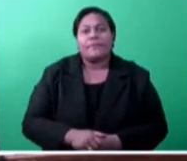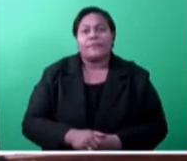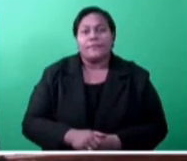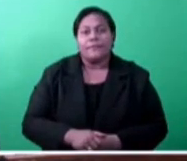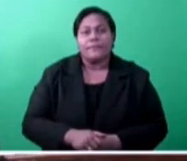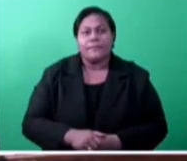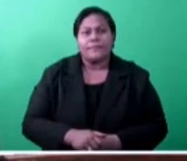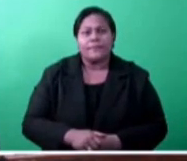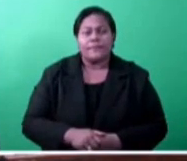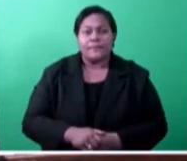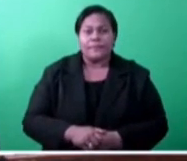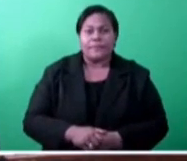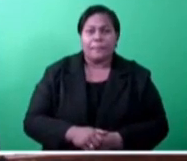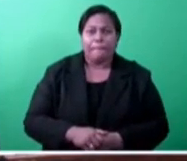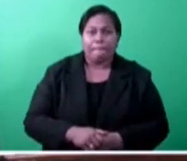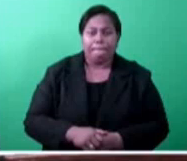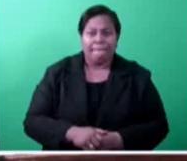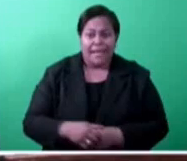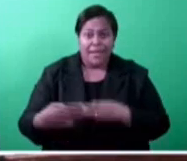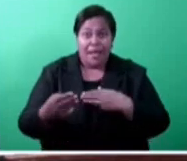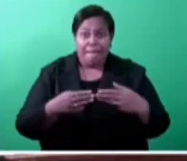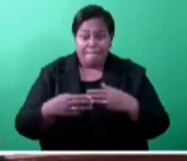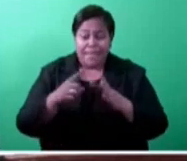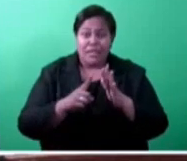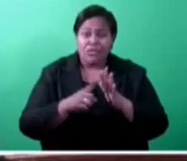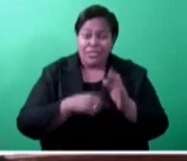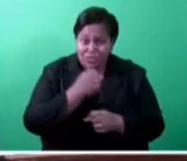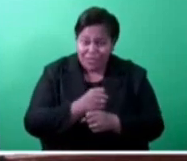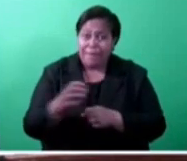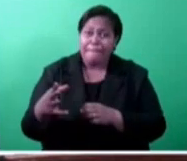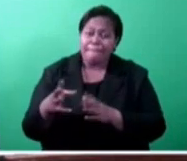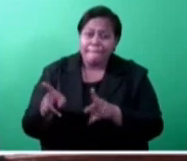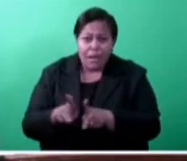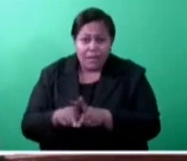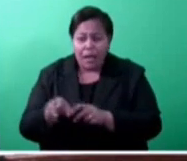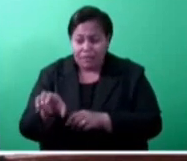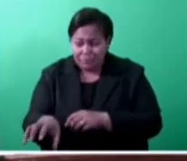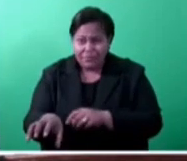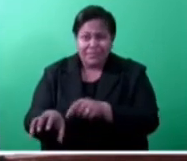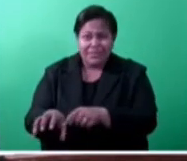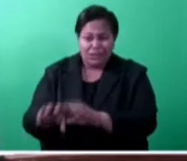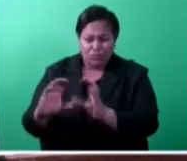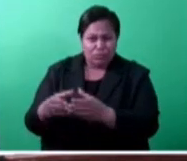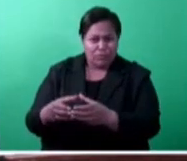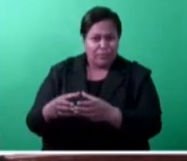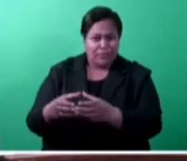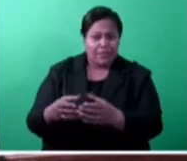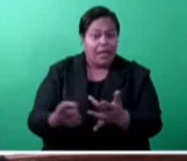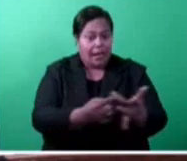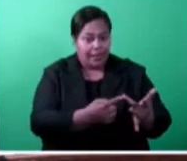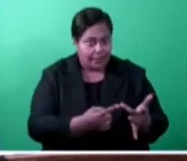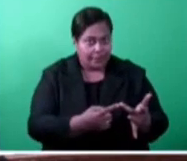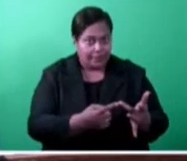Mr. Deven Omar Kumar, the Managing Partner, Gomei Mall Climate Change Civil Litigation. Mr. Kevin